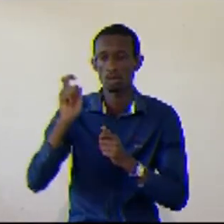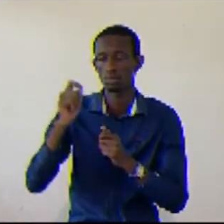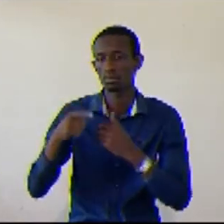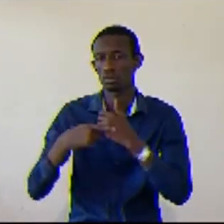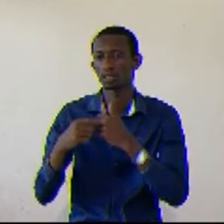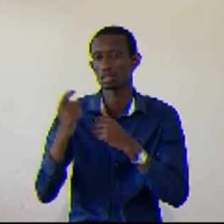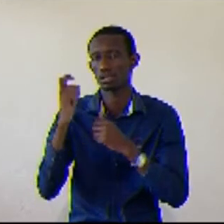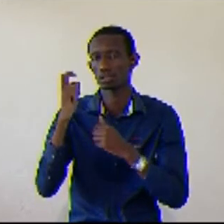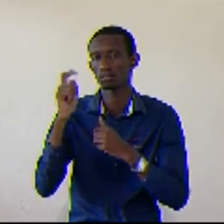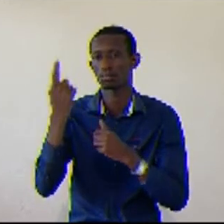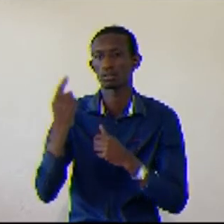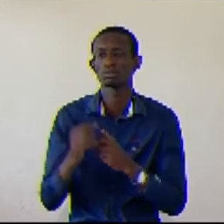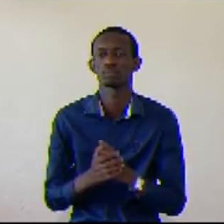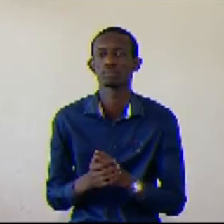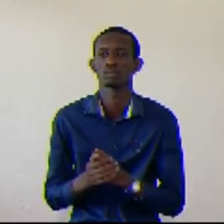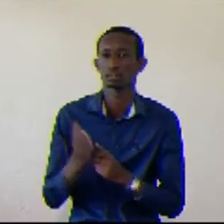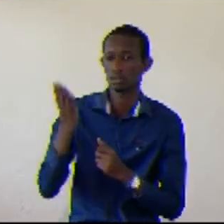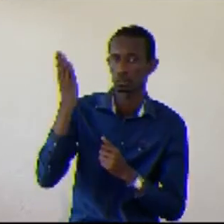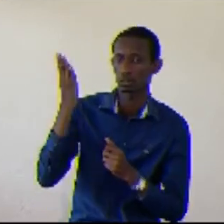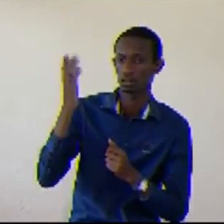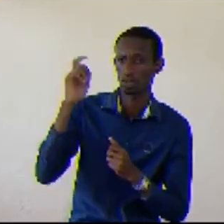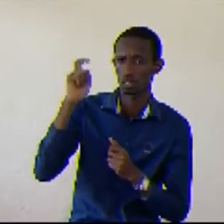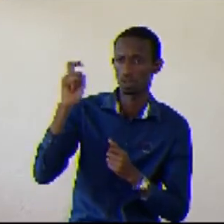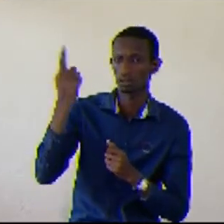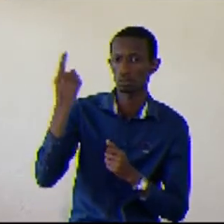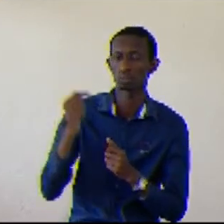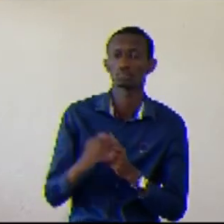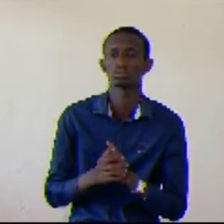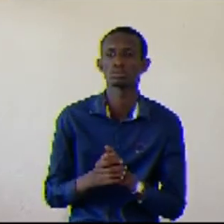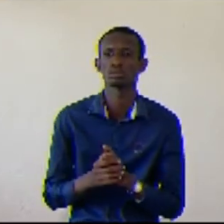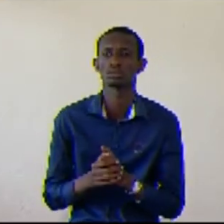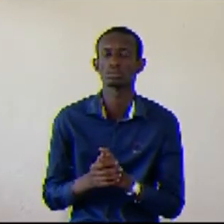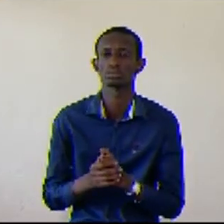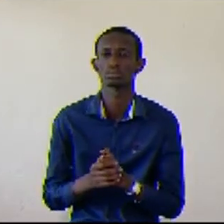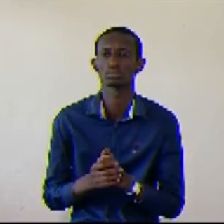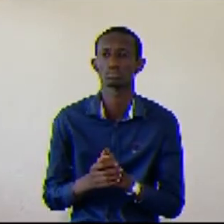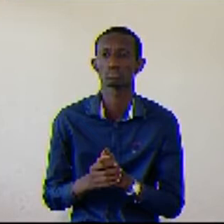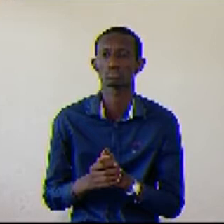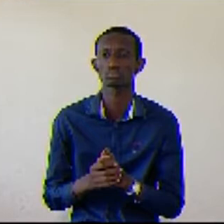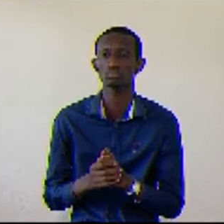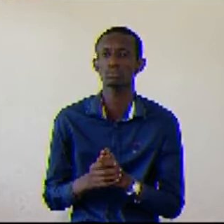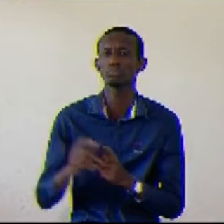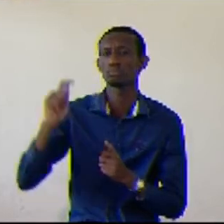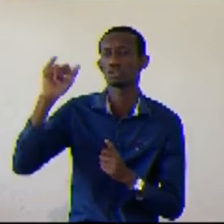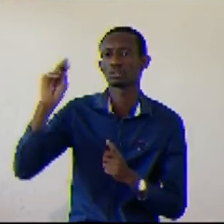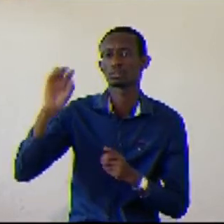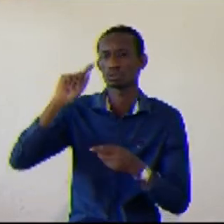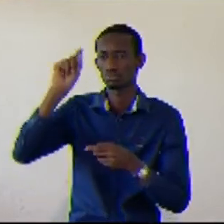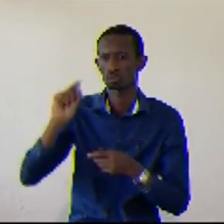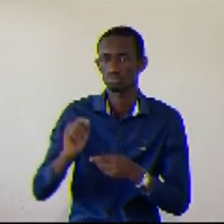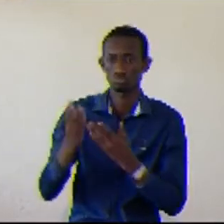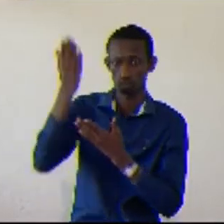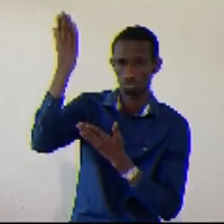Here the point is x1 and the f of x1, the tangent at that point. Are we